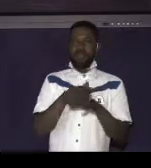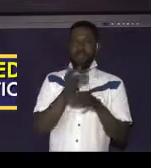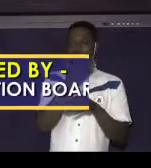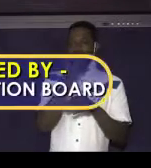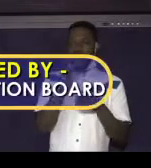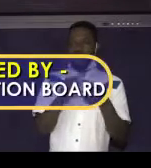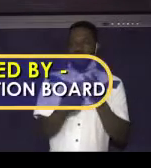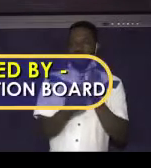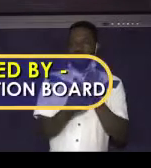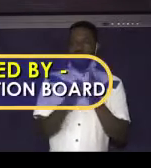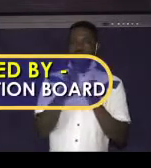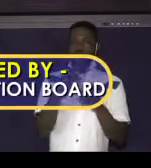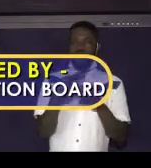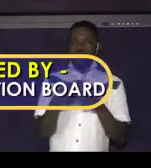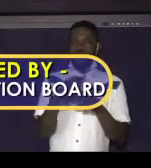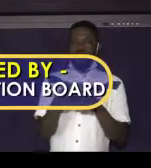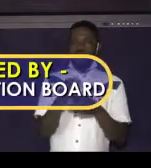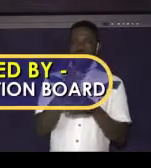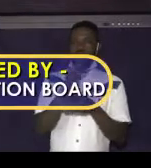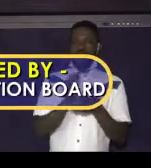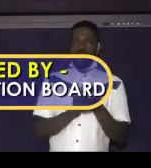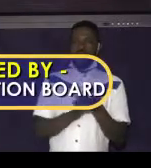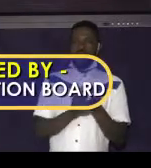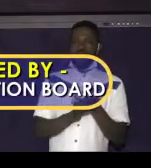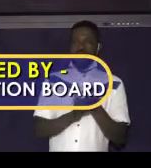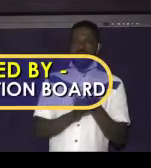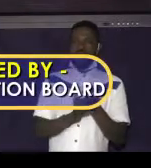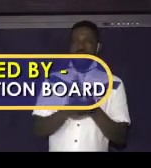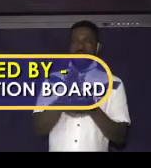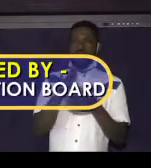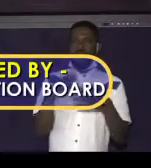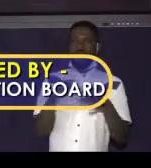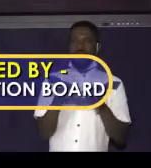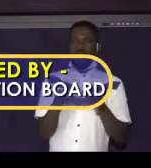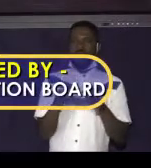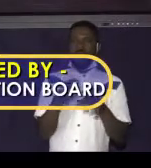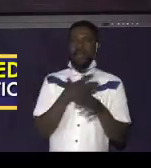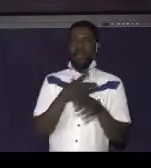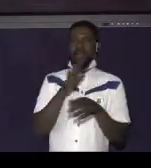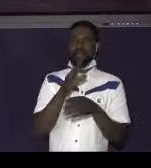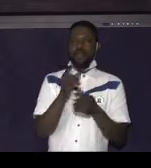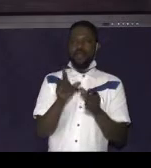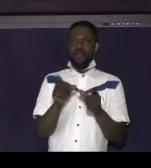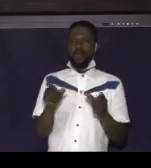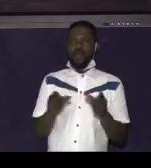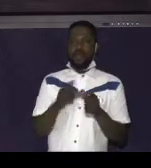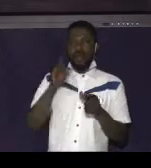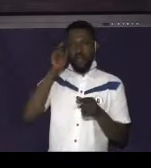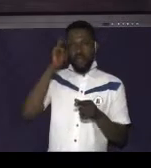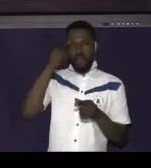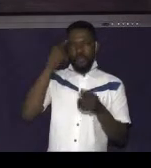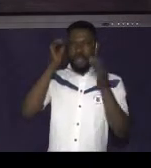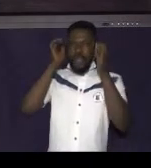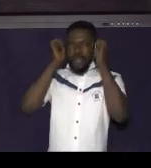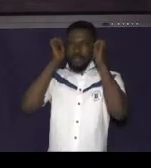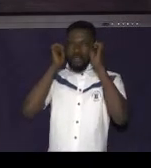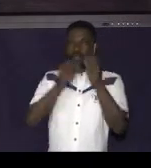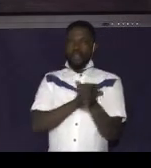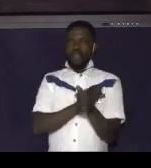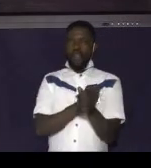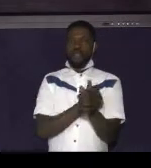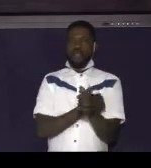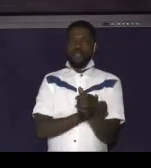to indicate your name, your school, your class, and your local government education